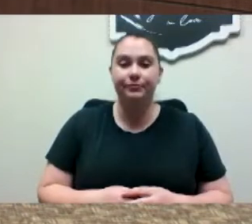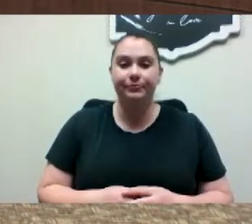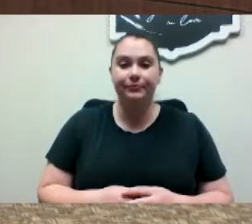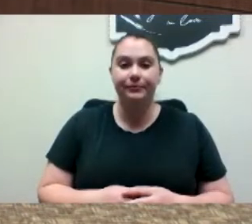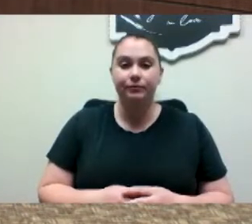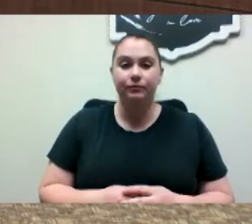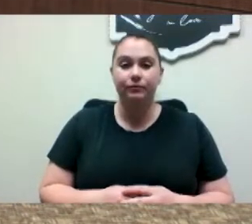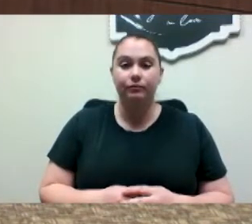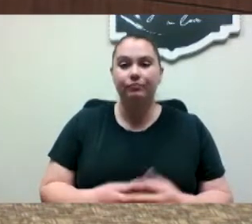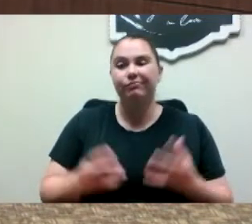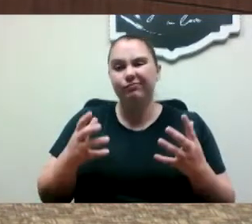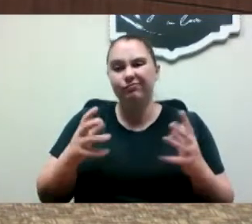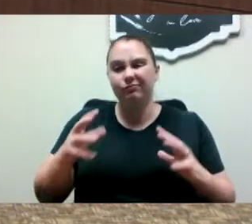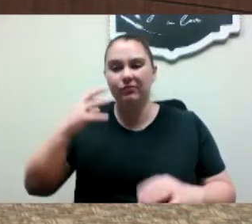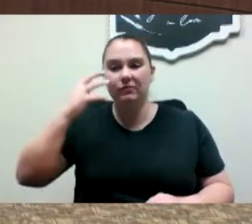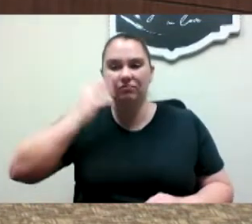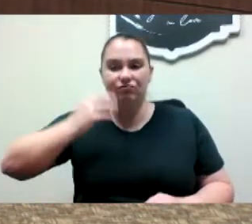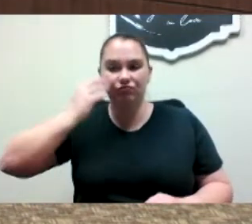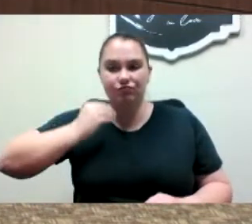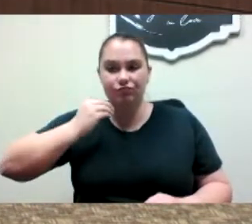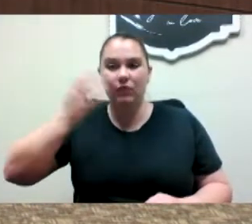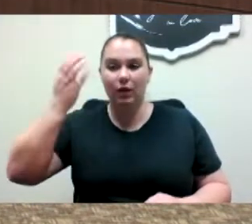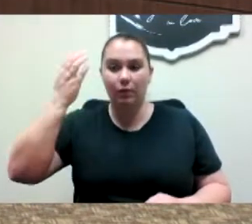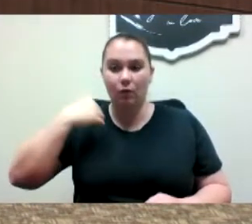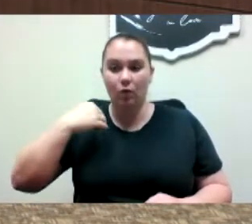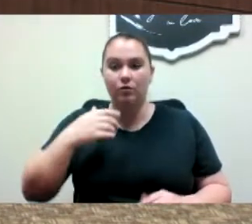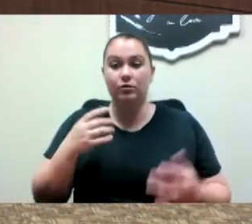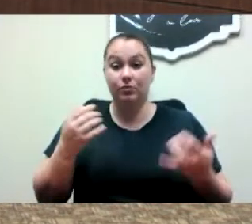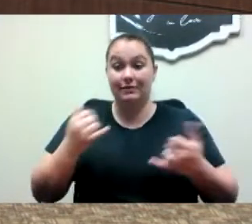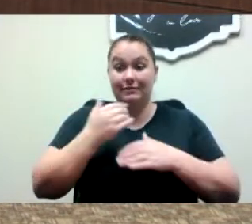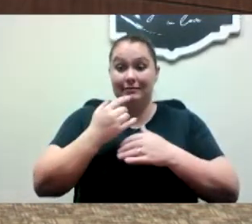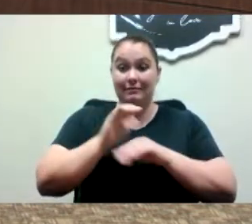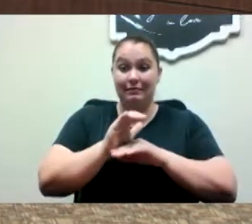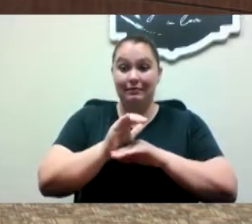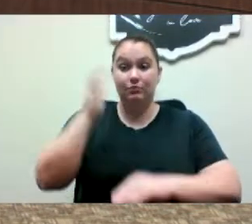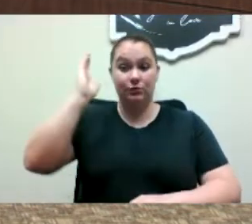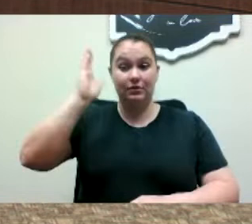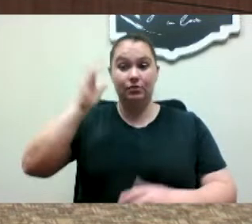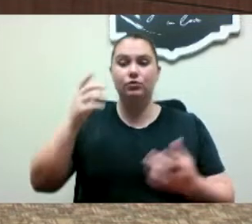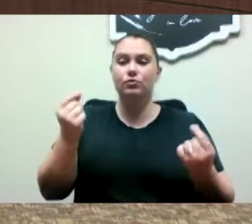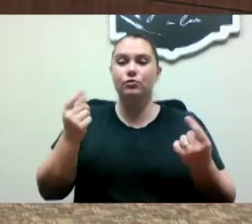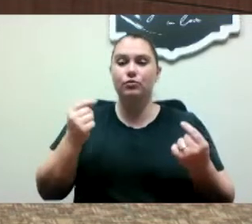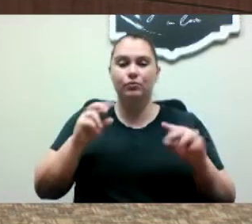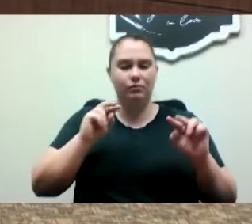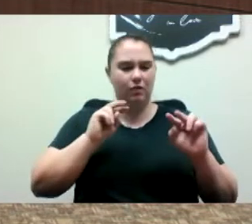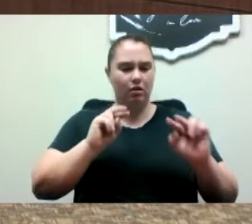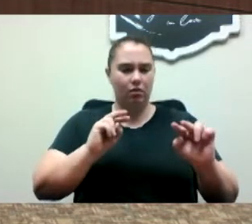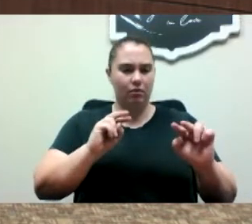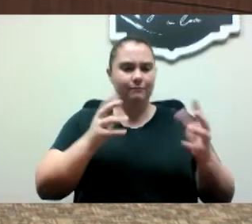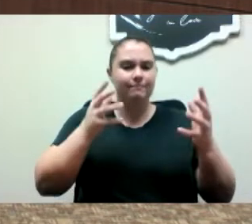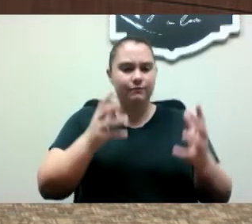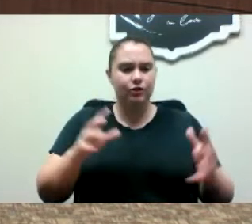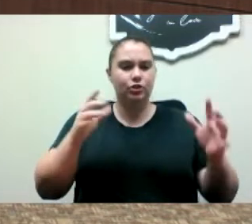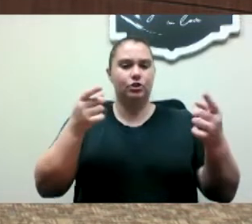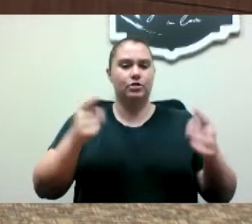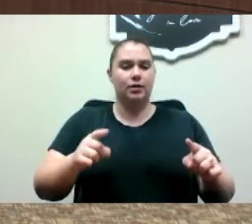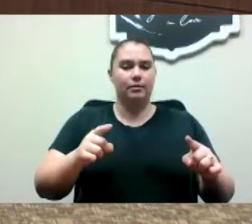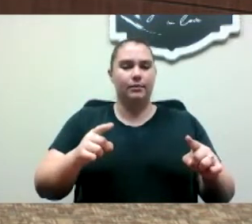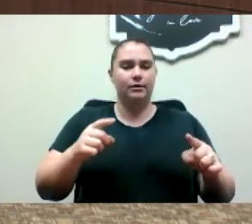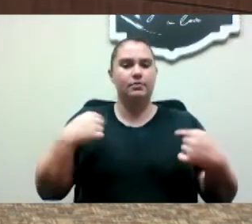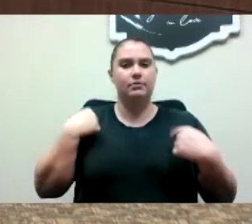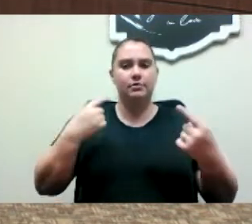Everyone's been through this before, so the presentation tonight simply focuses on what's happened since we last met.